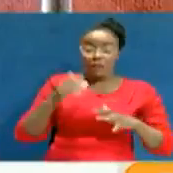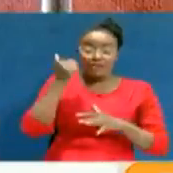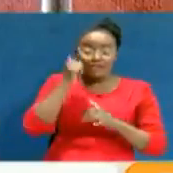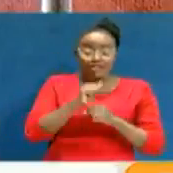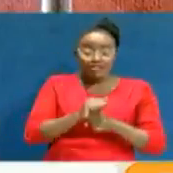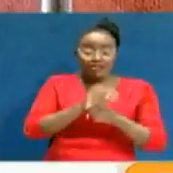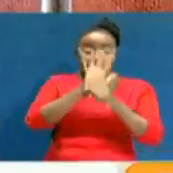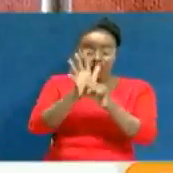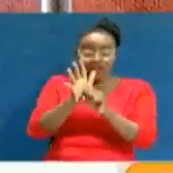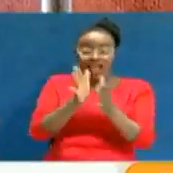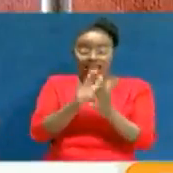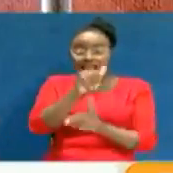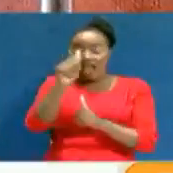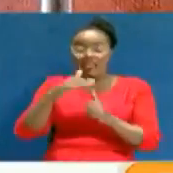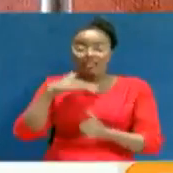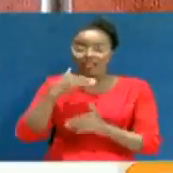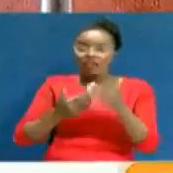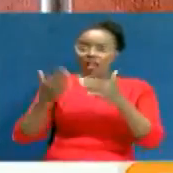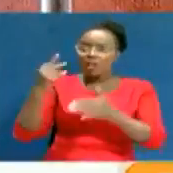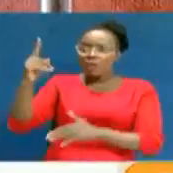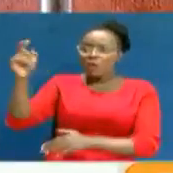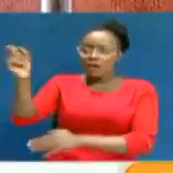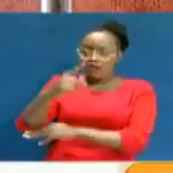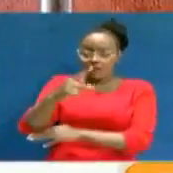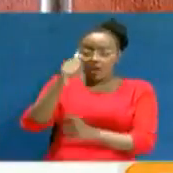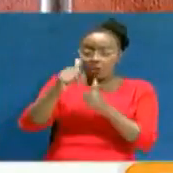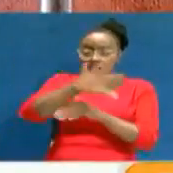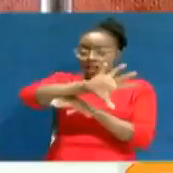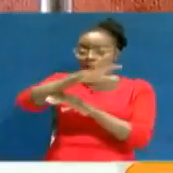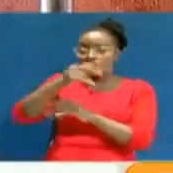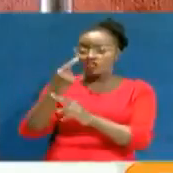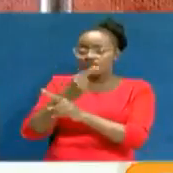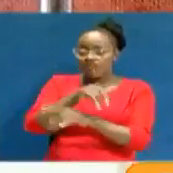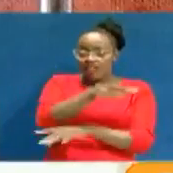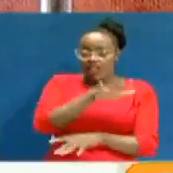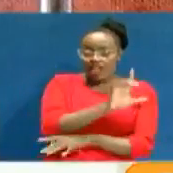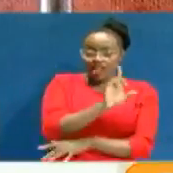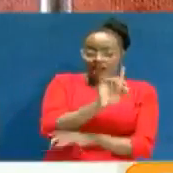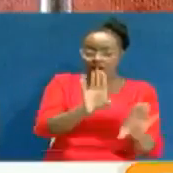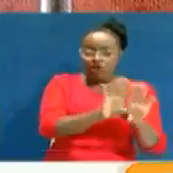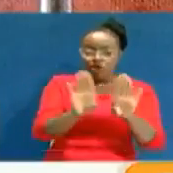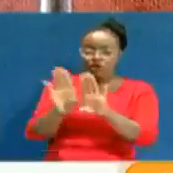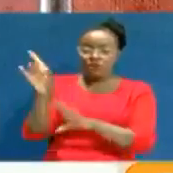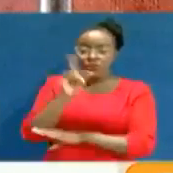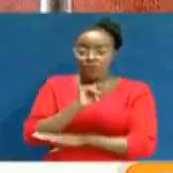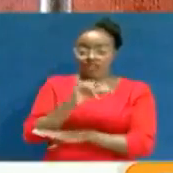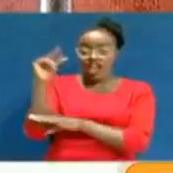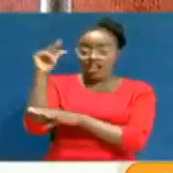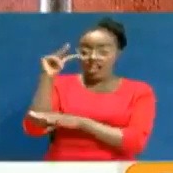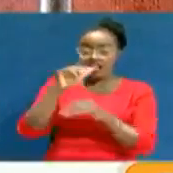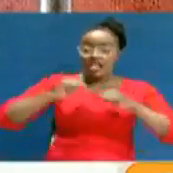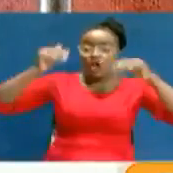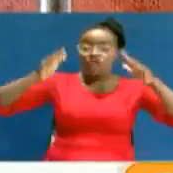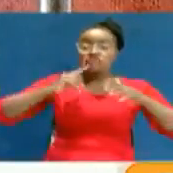infections and deaths. Over the past 1 month, during which counties around Nairobi had been locked down, Garissa